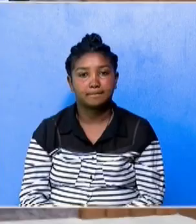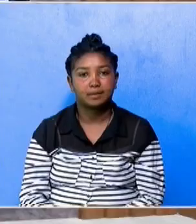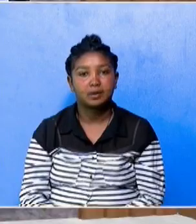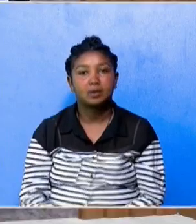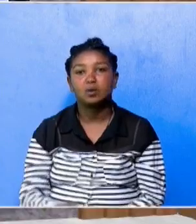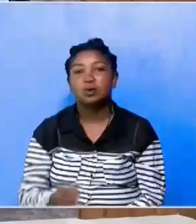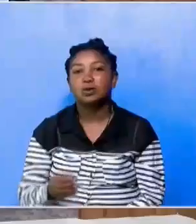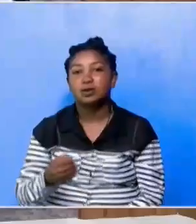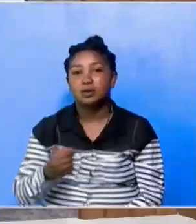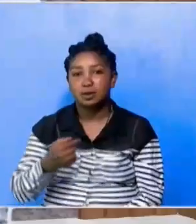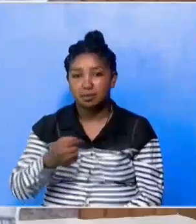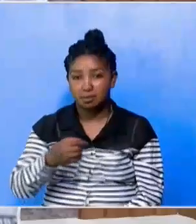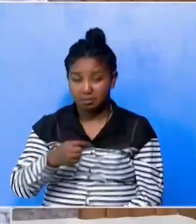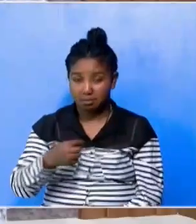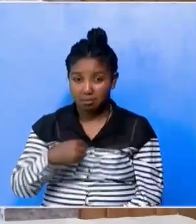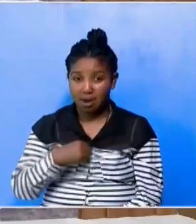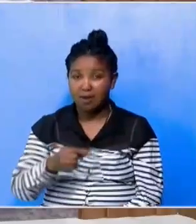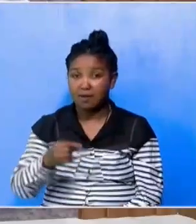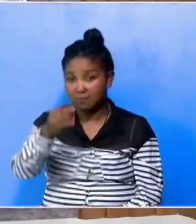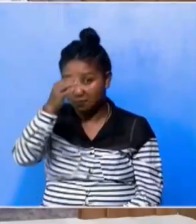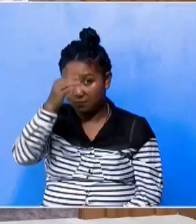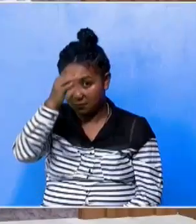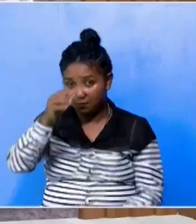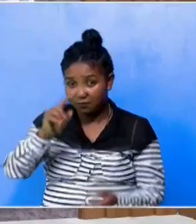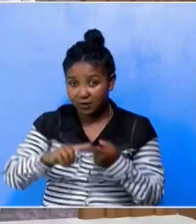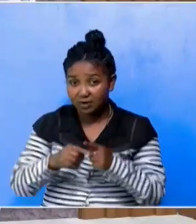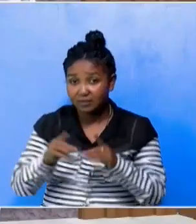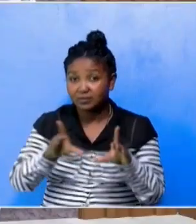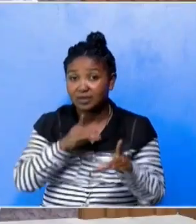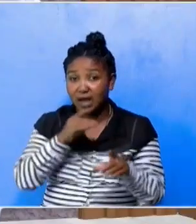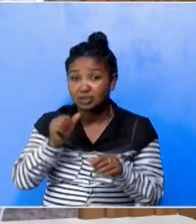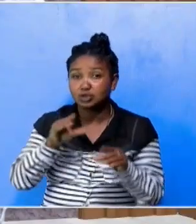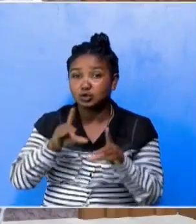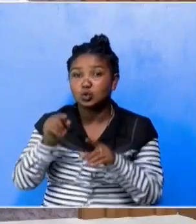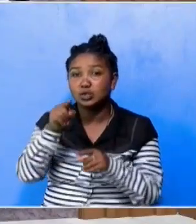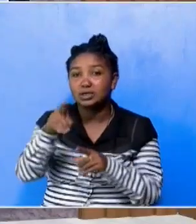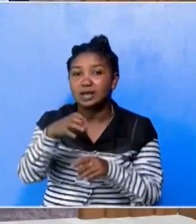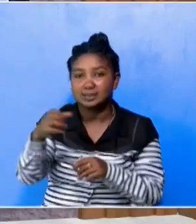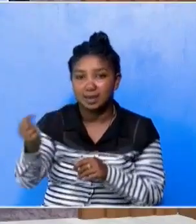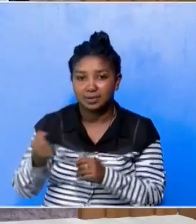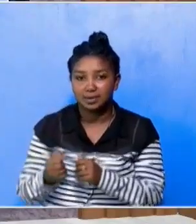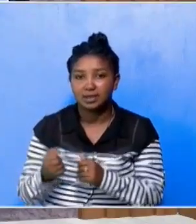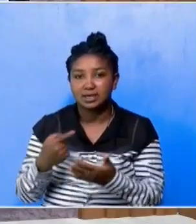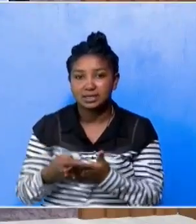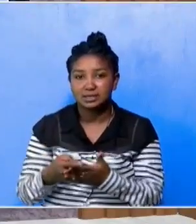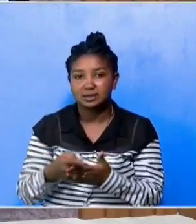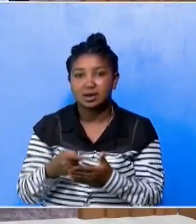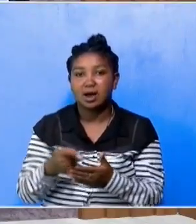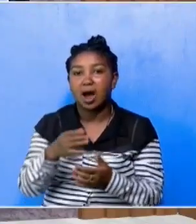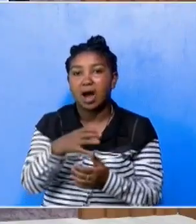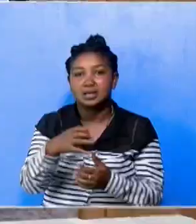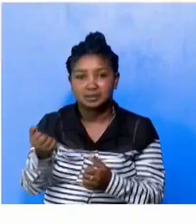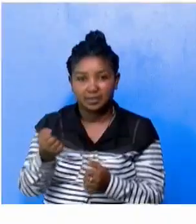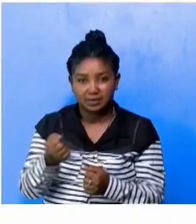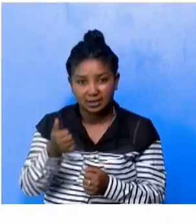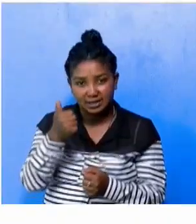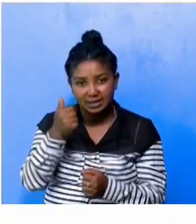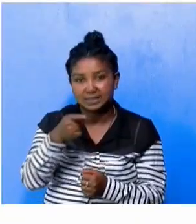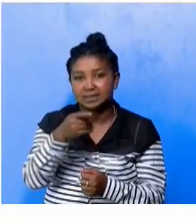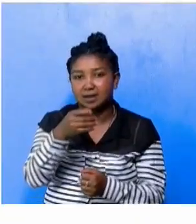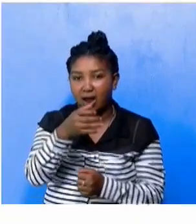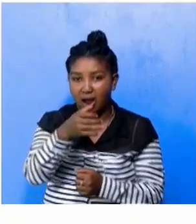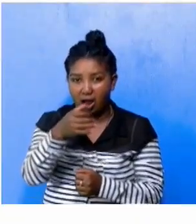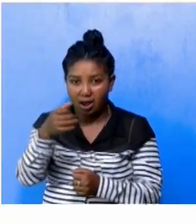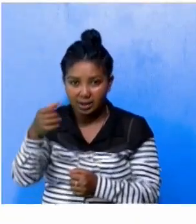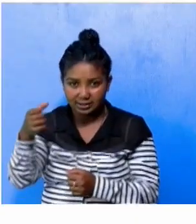What about my friend doesn't do his assignment? Yes, his assignment, we can say here,